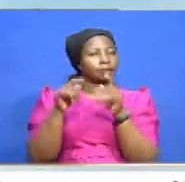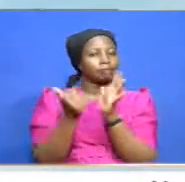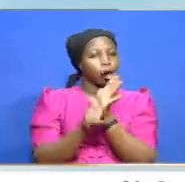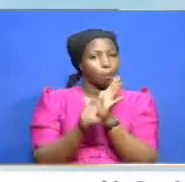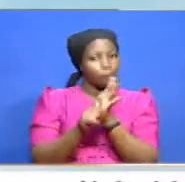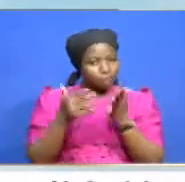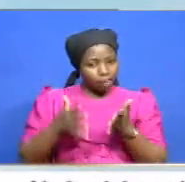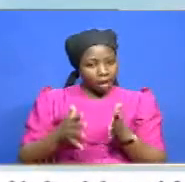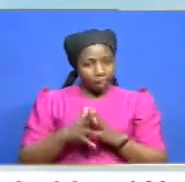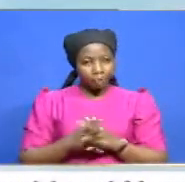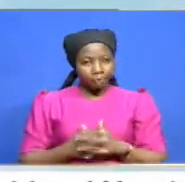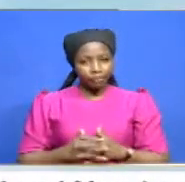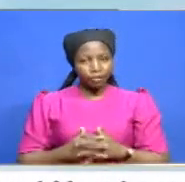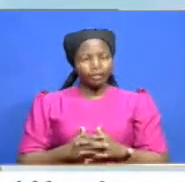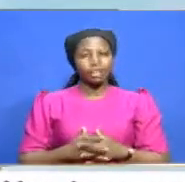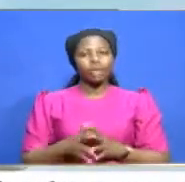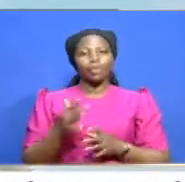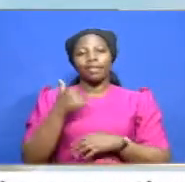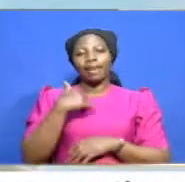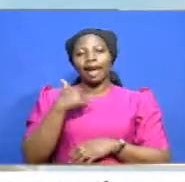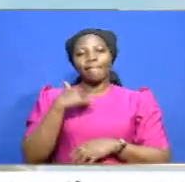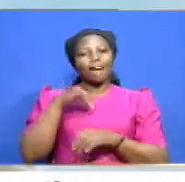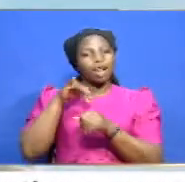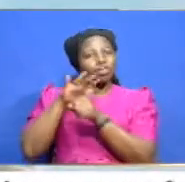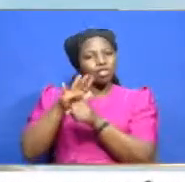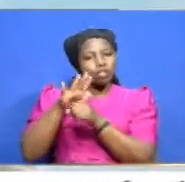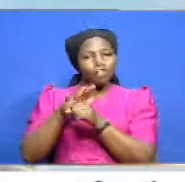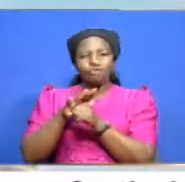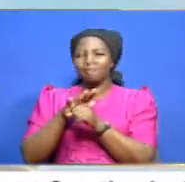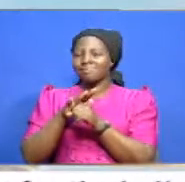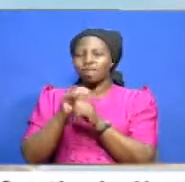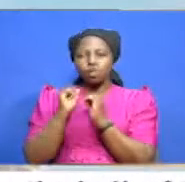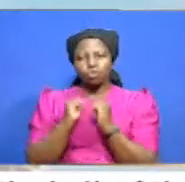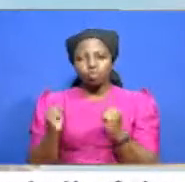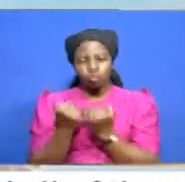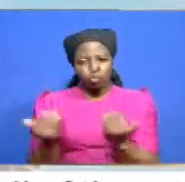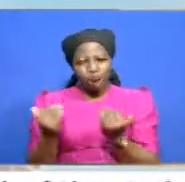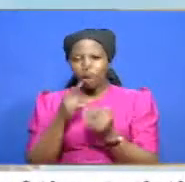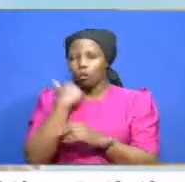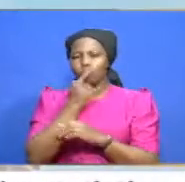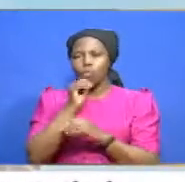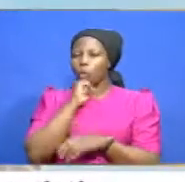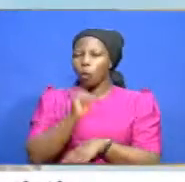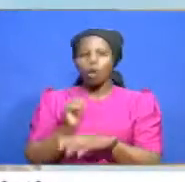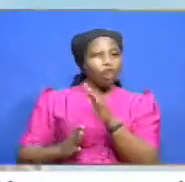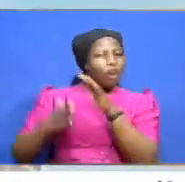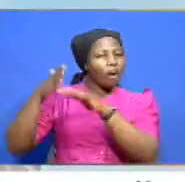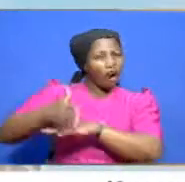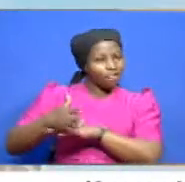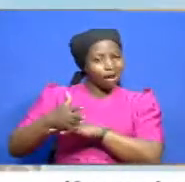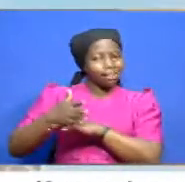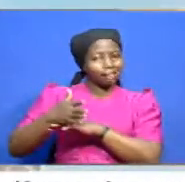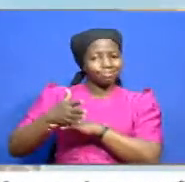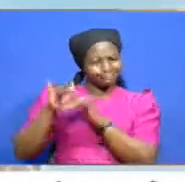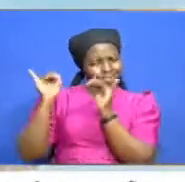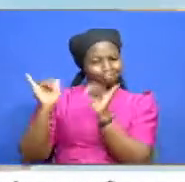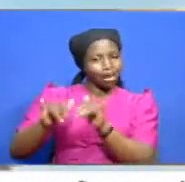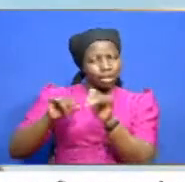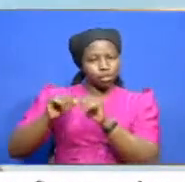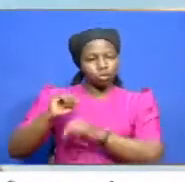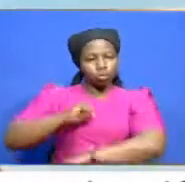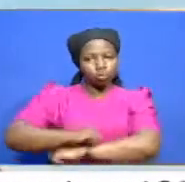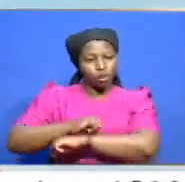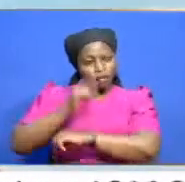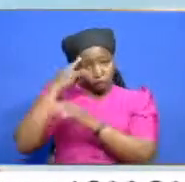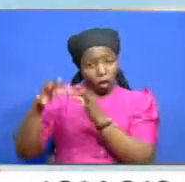contend with having so many overage children in school for a longer period because of this disruption. But these ones